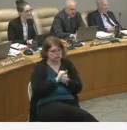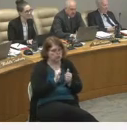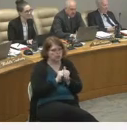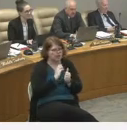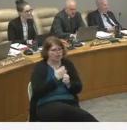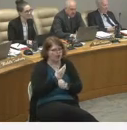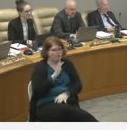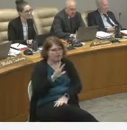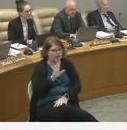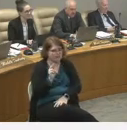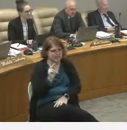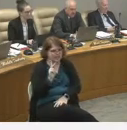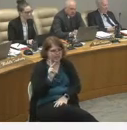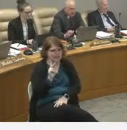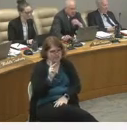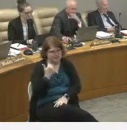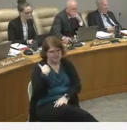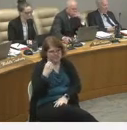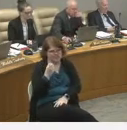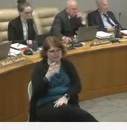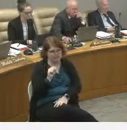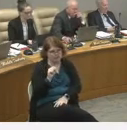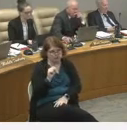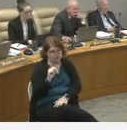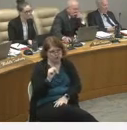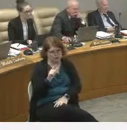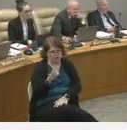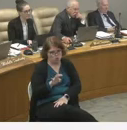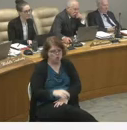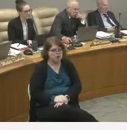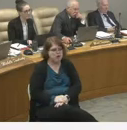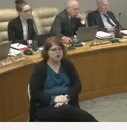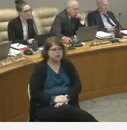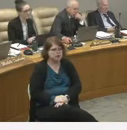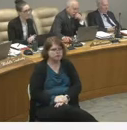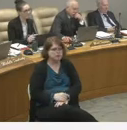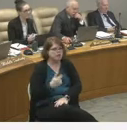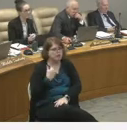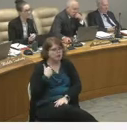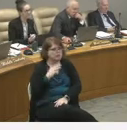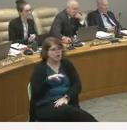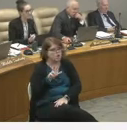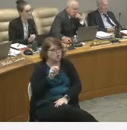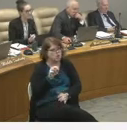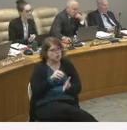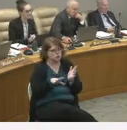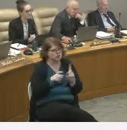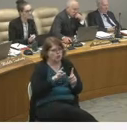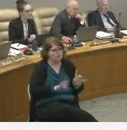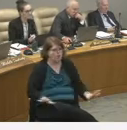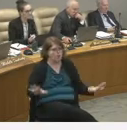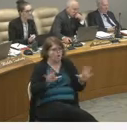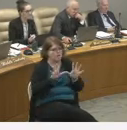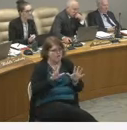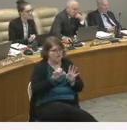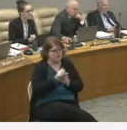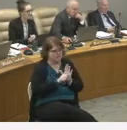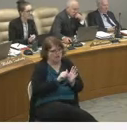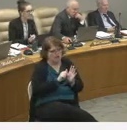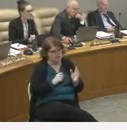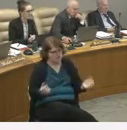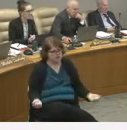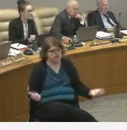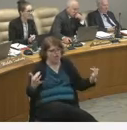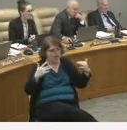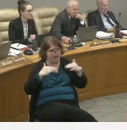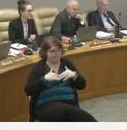with our 5K on September 24th we had about 30 students come from across the state and participate in that